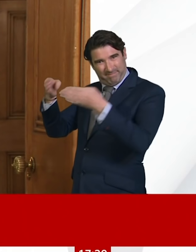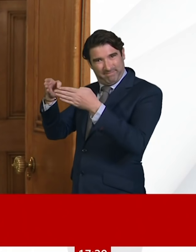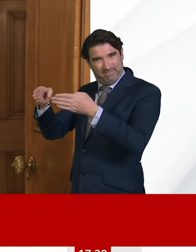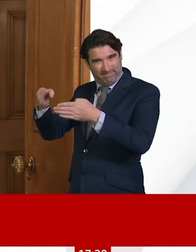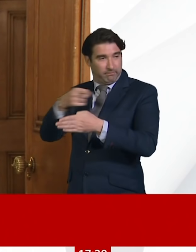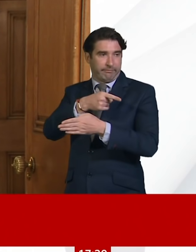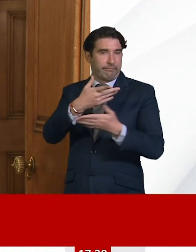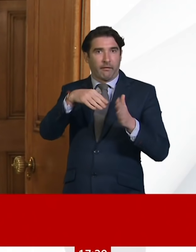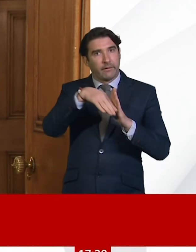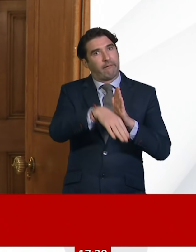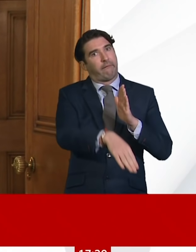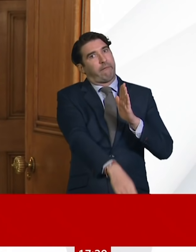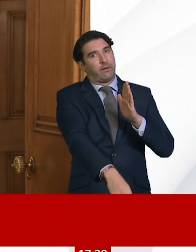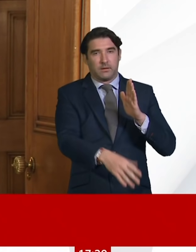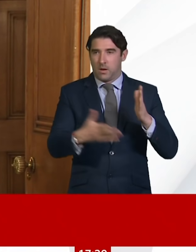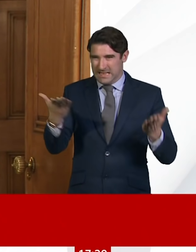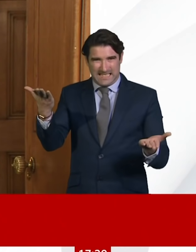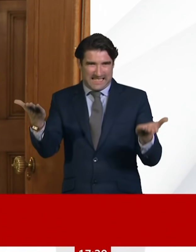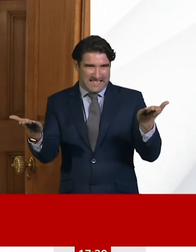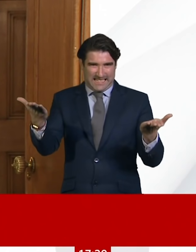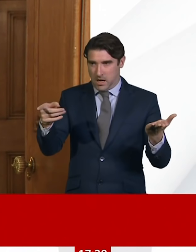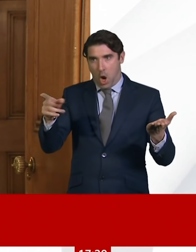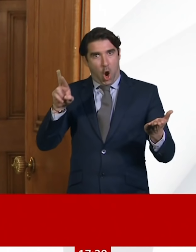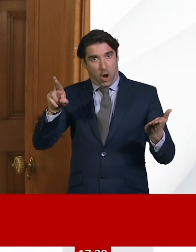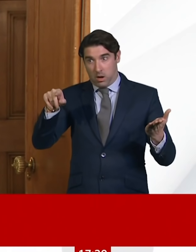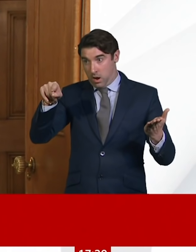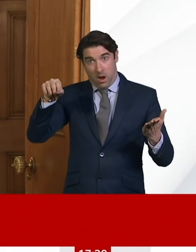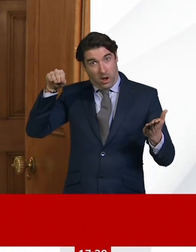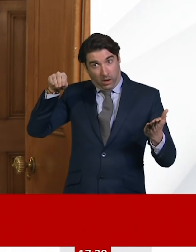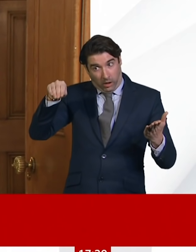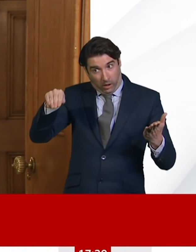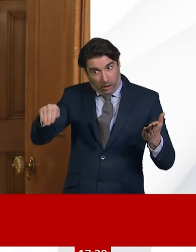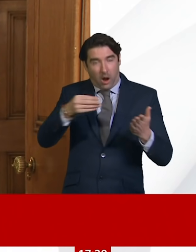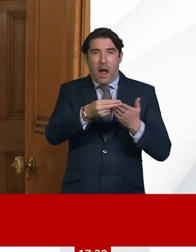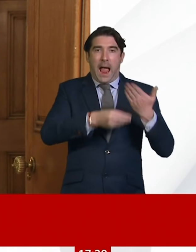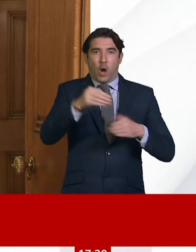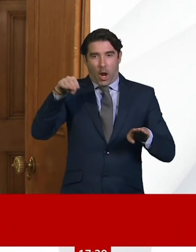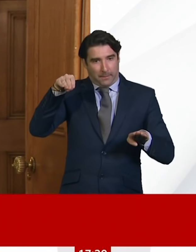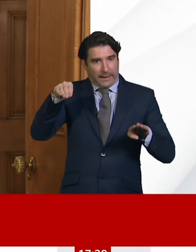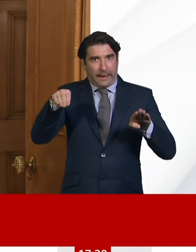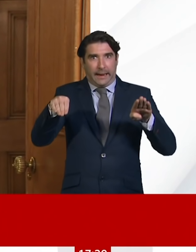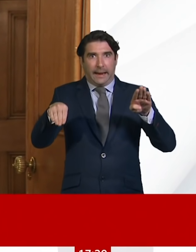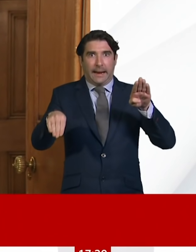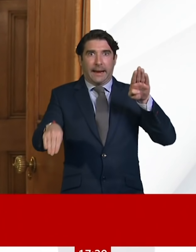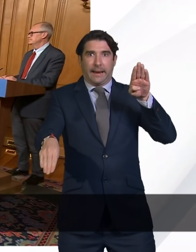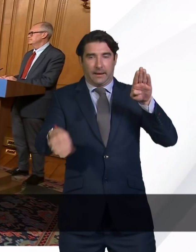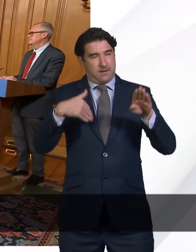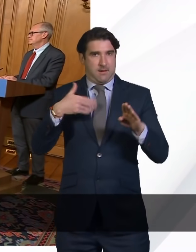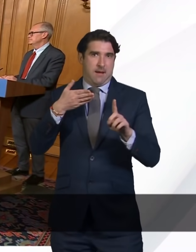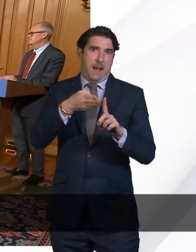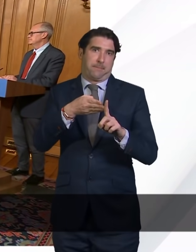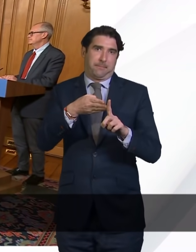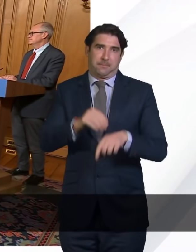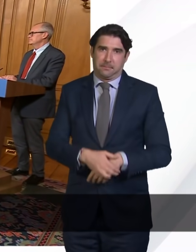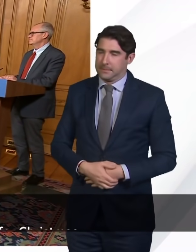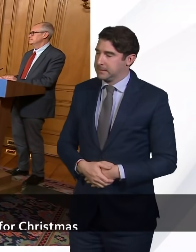virus down by following that guidance and keep things moving as much as we possibly can. Carl, thank you.